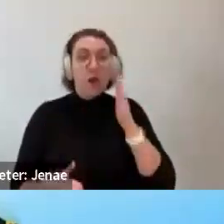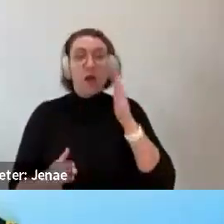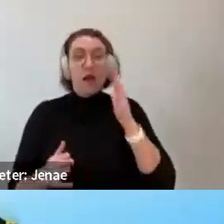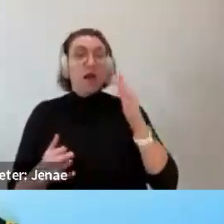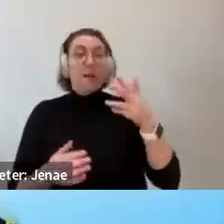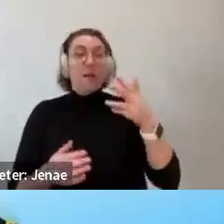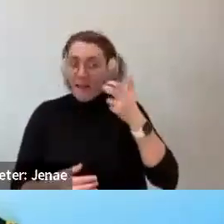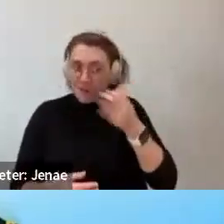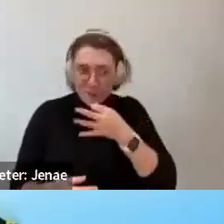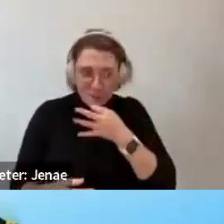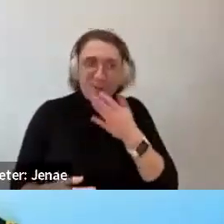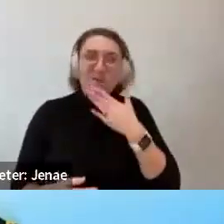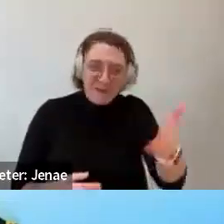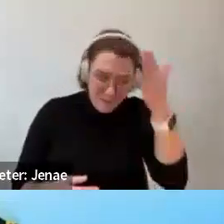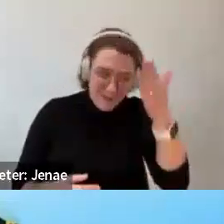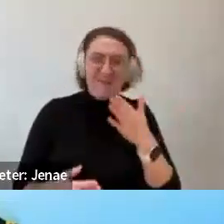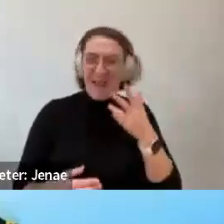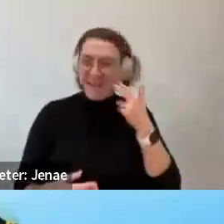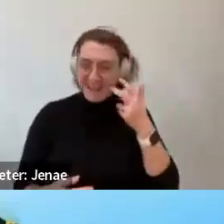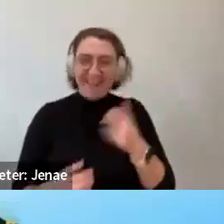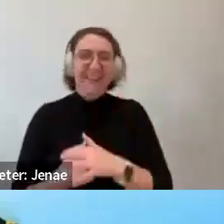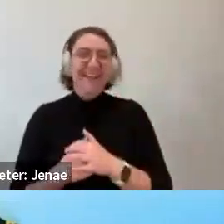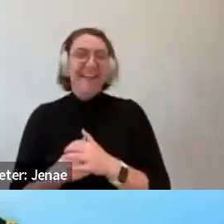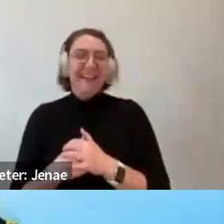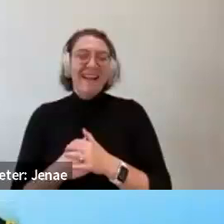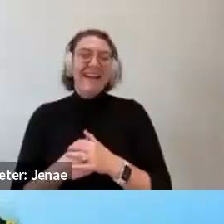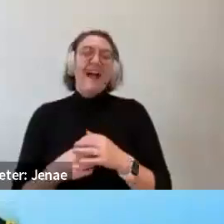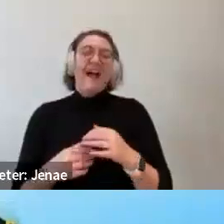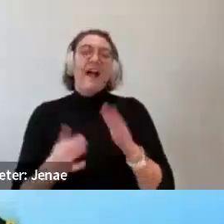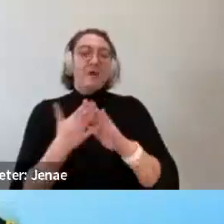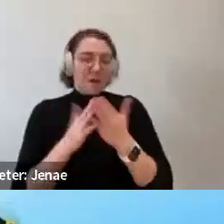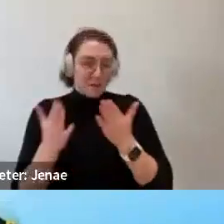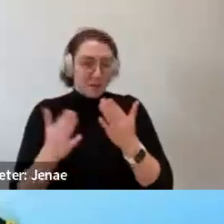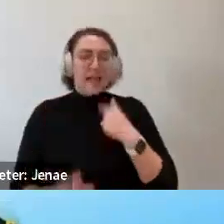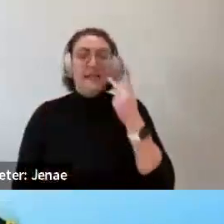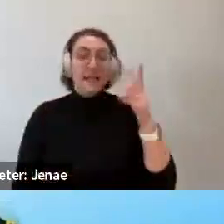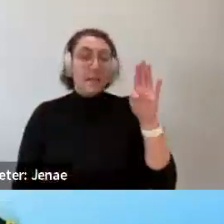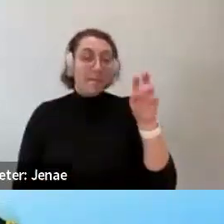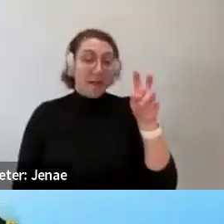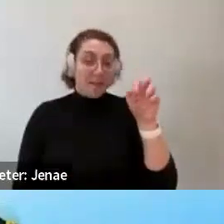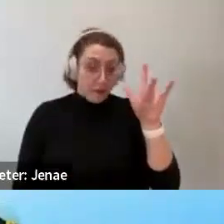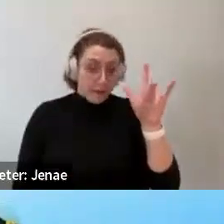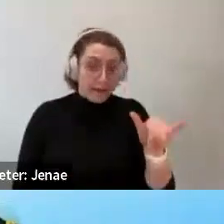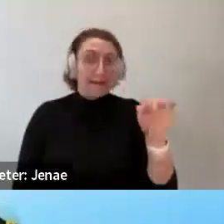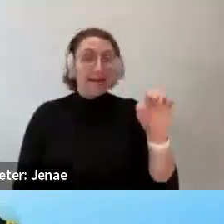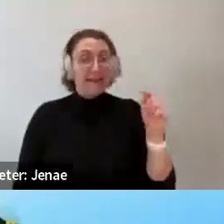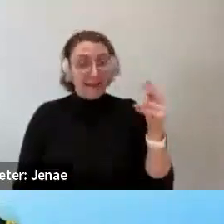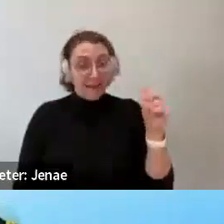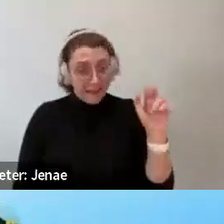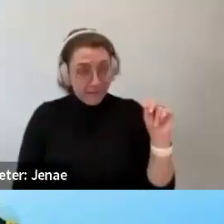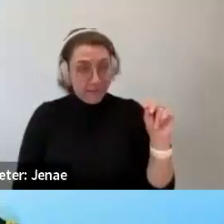Michael shortly. Good morning, Michael. And from Community Services, I see Beverly, Ethan,